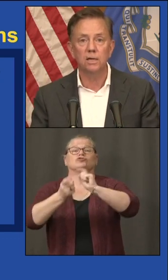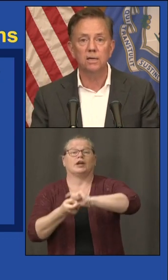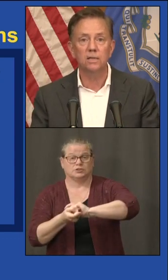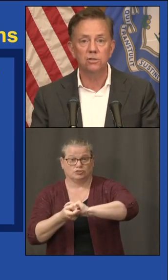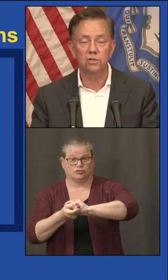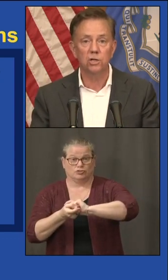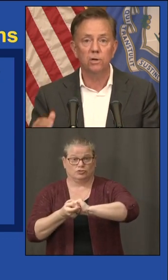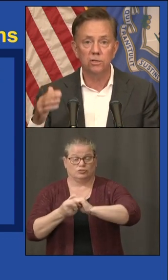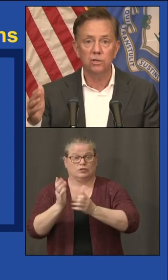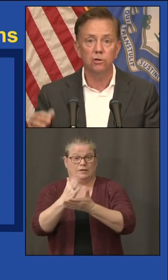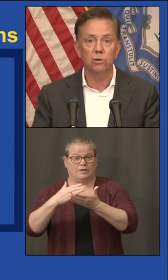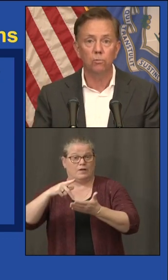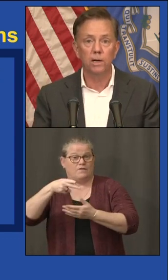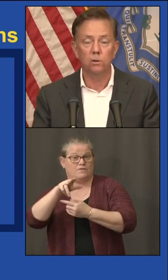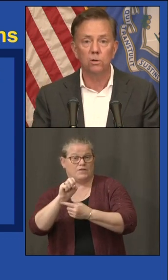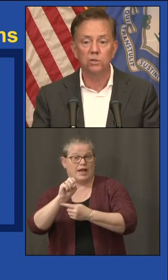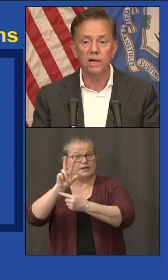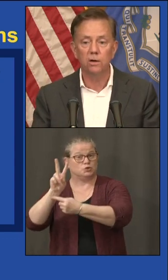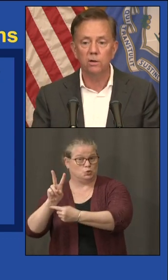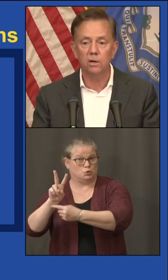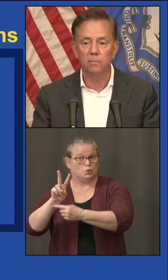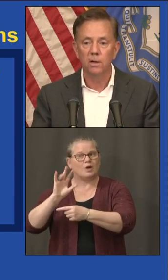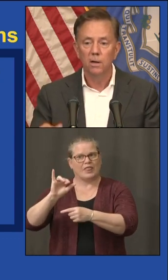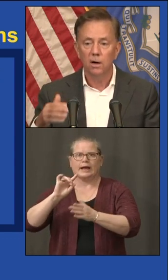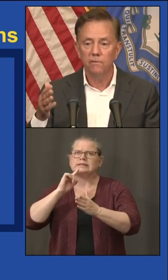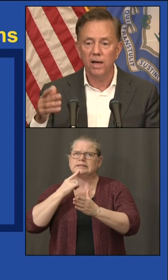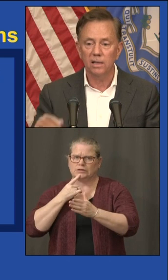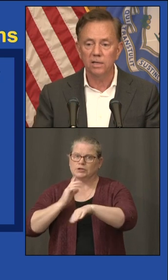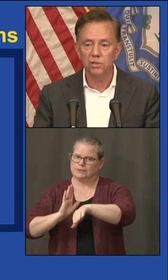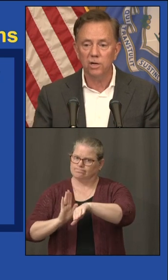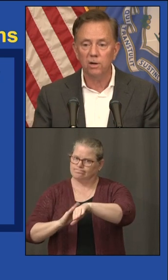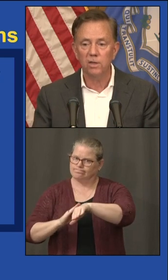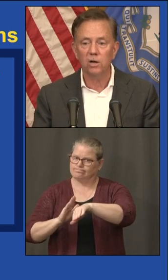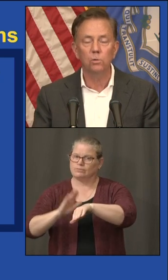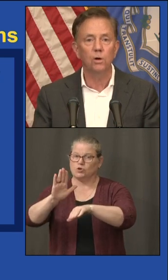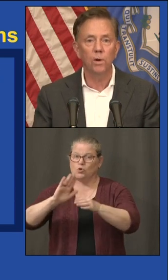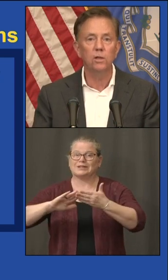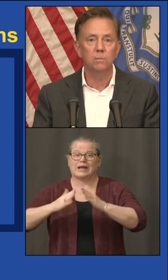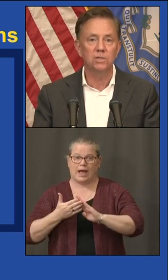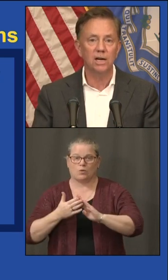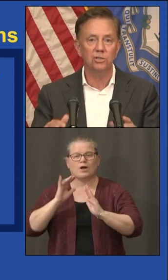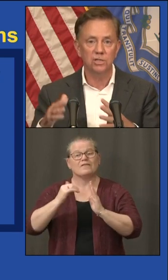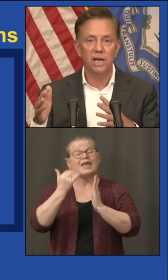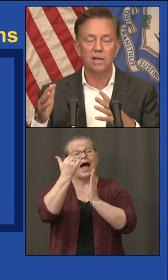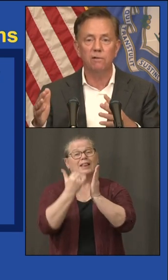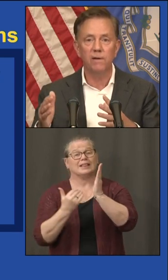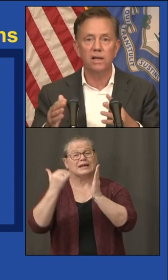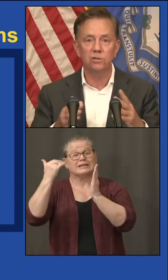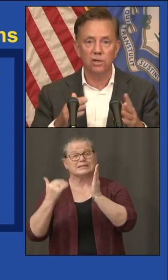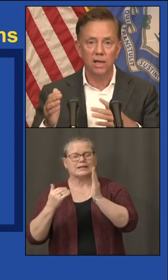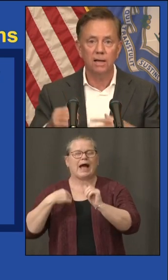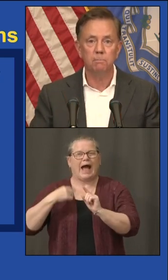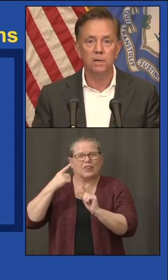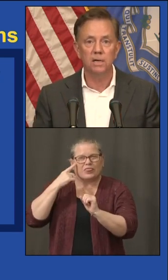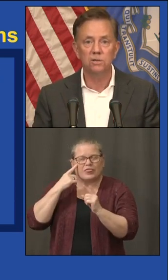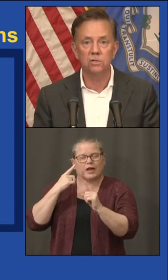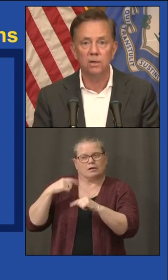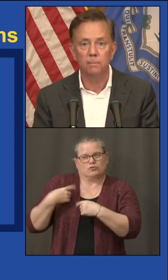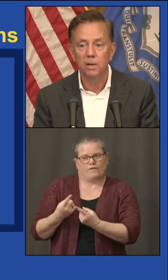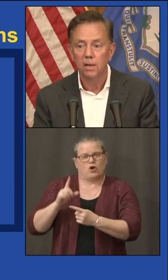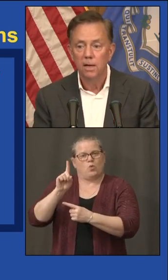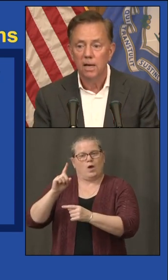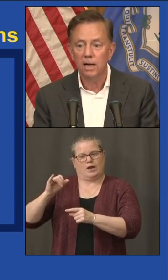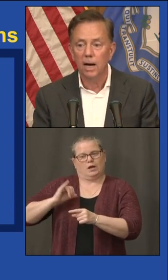folks that this is serious and you're in a red alert town. Of that list here, I think only Windham has actually taken advantage of that, but it